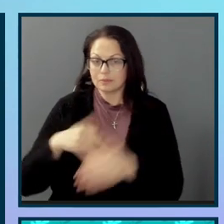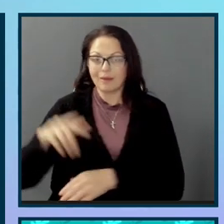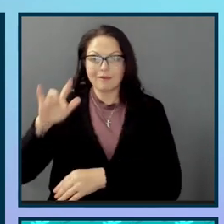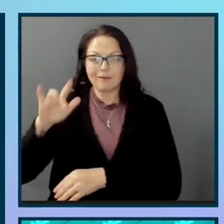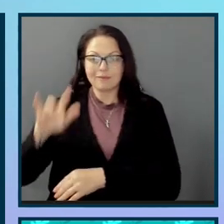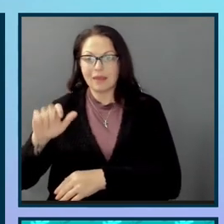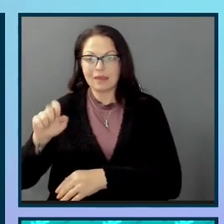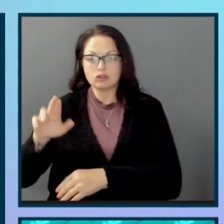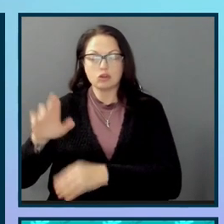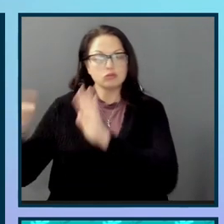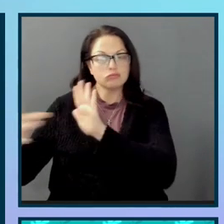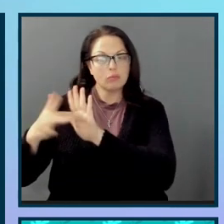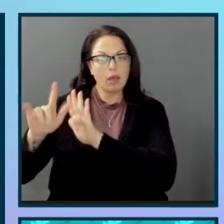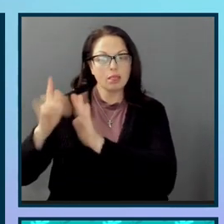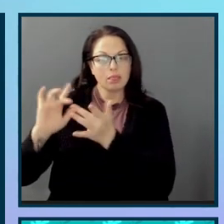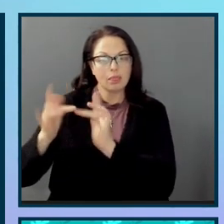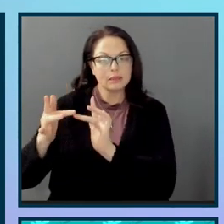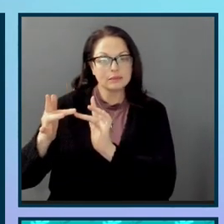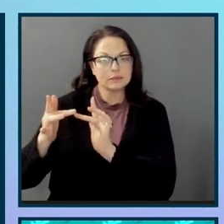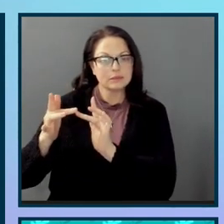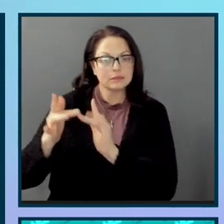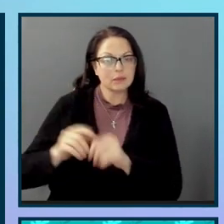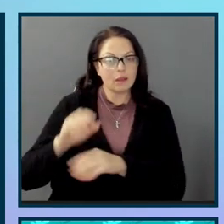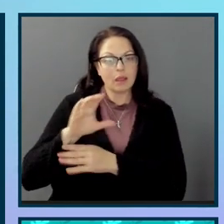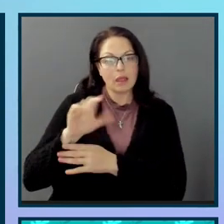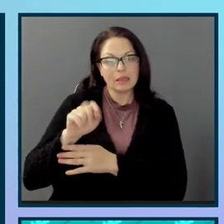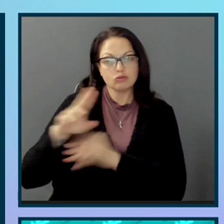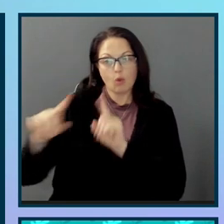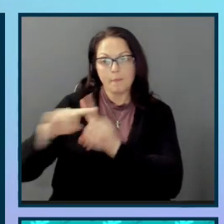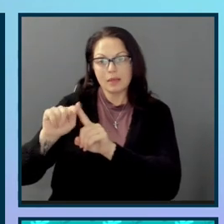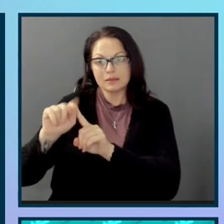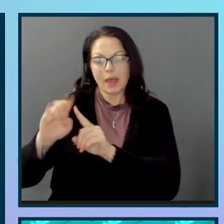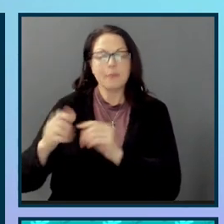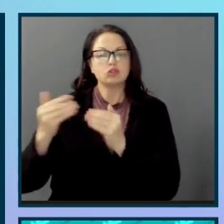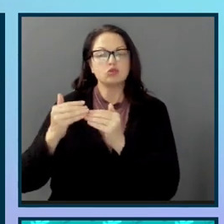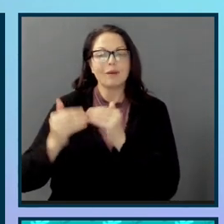click on links, Control plus Tab to go to the next browser tab.